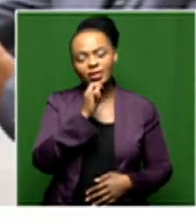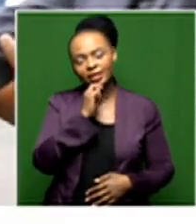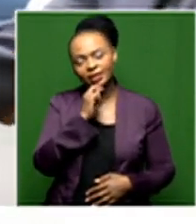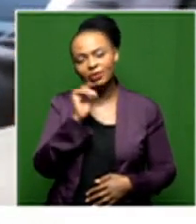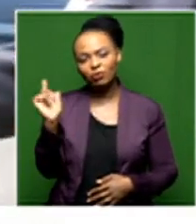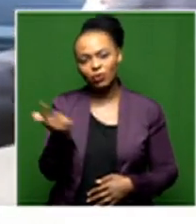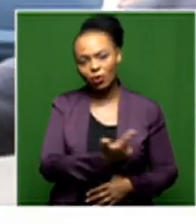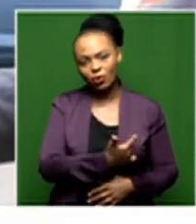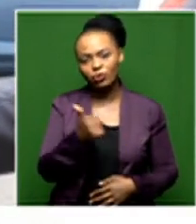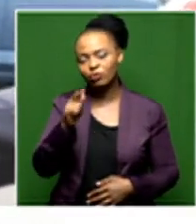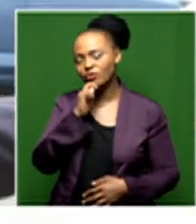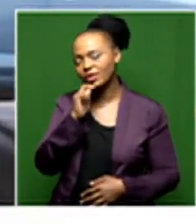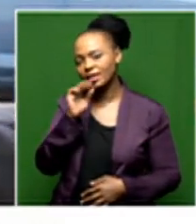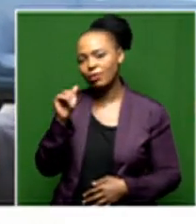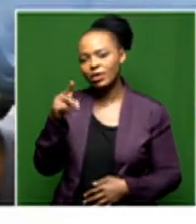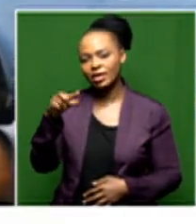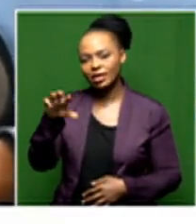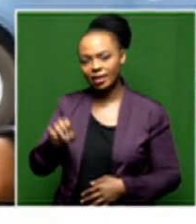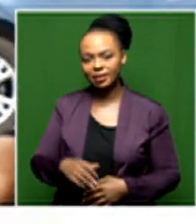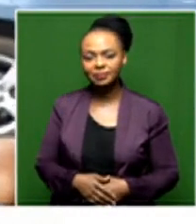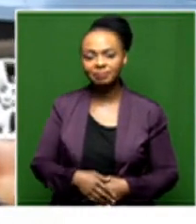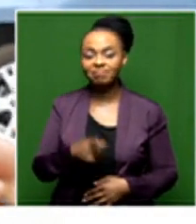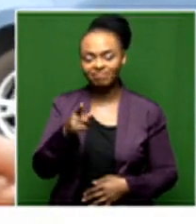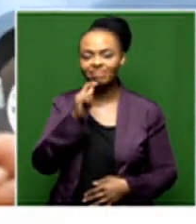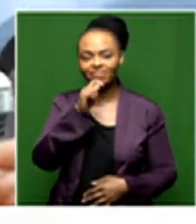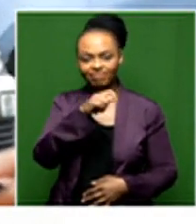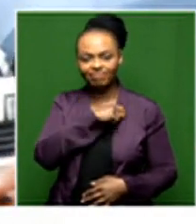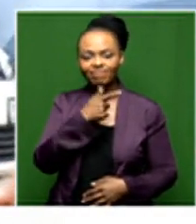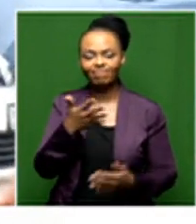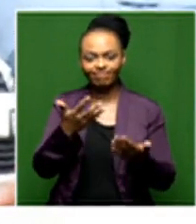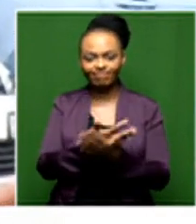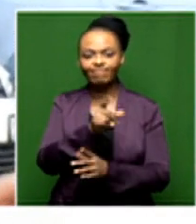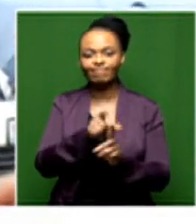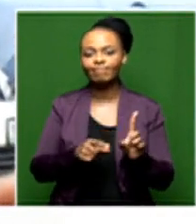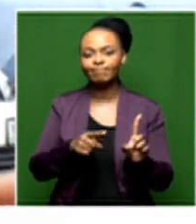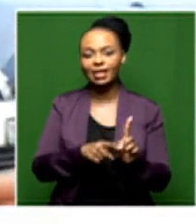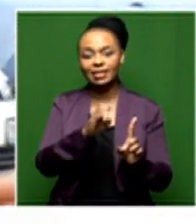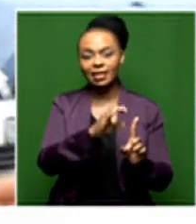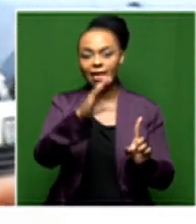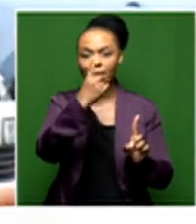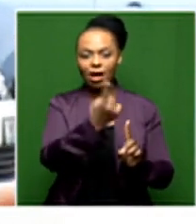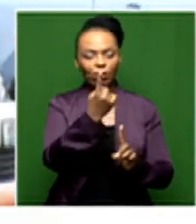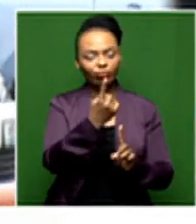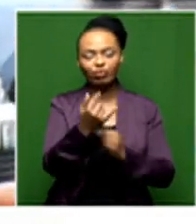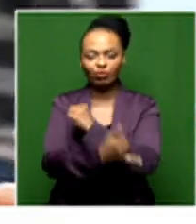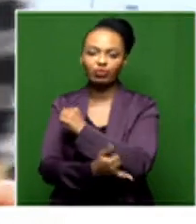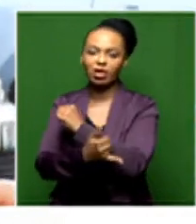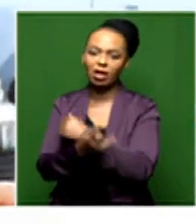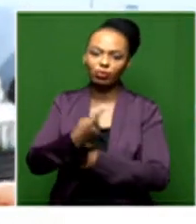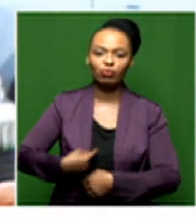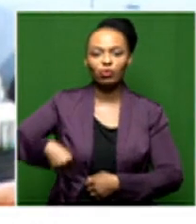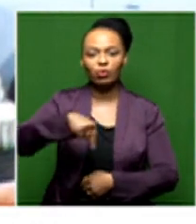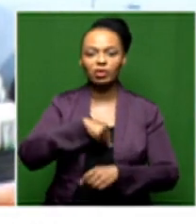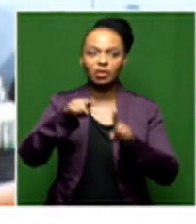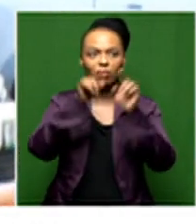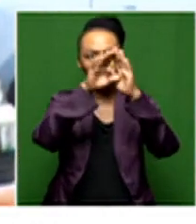It's grey skies here signaling a great loss, not only to the Eastern Cape, but the country as a whole and the world